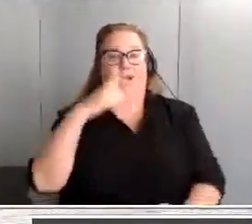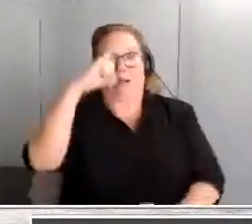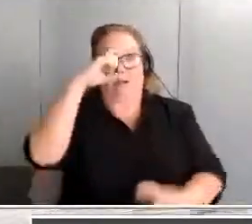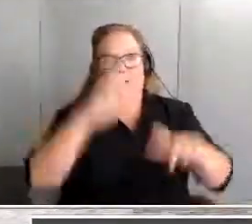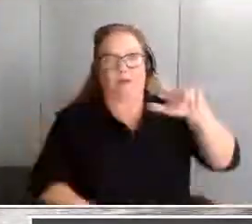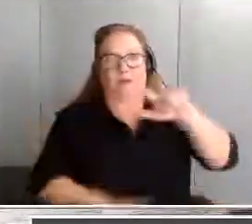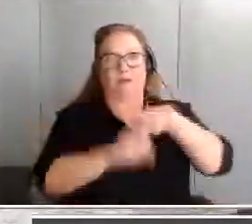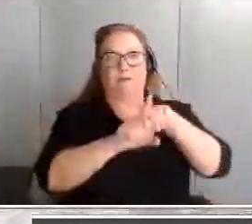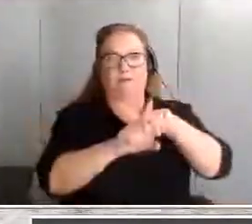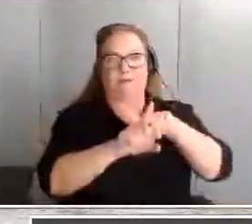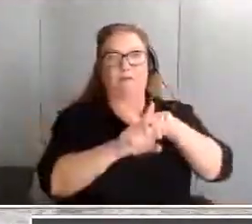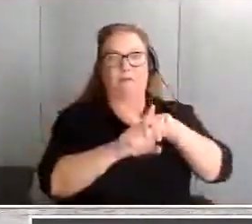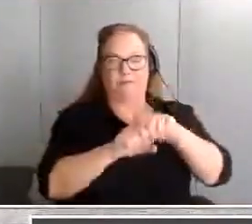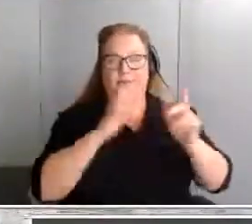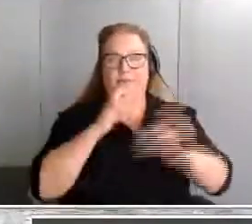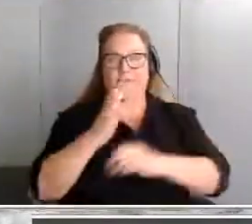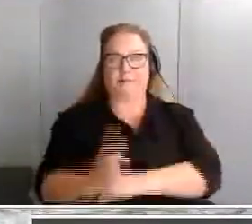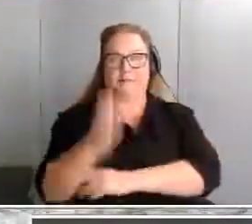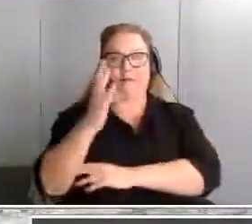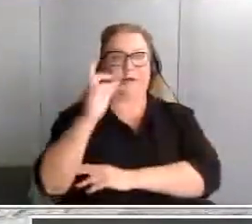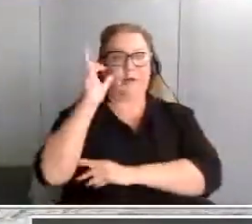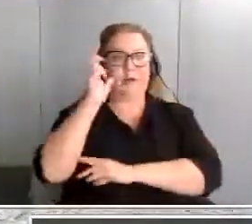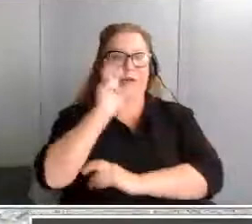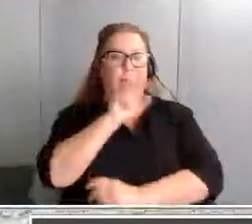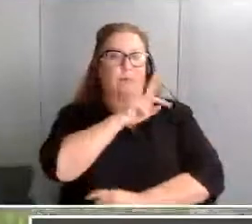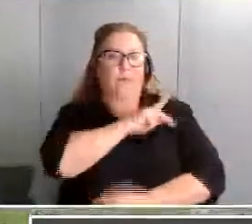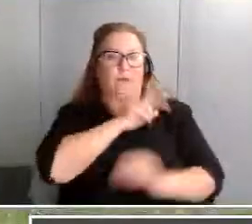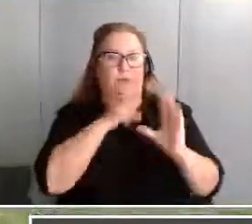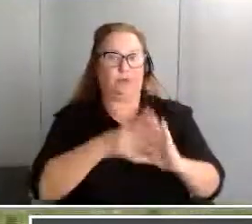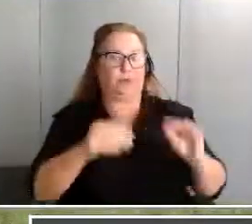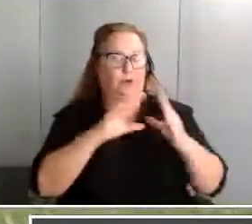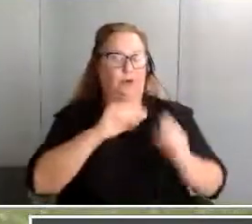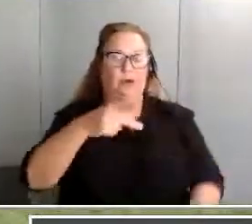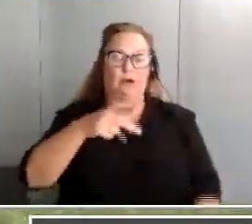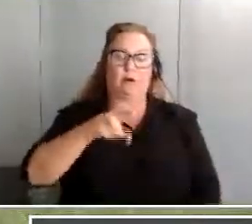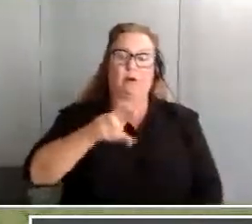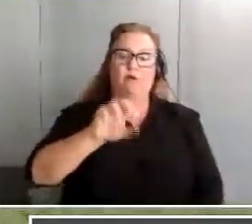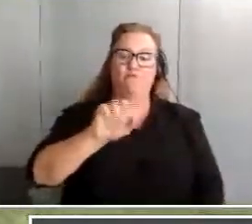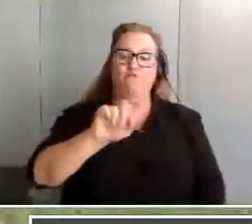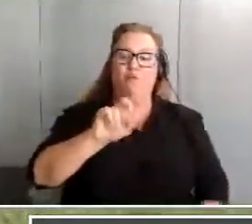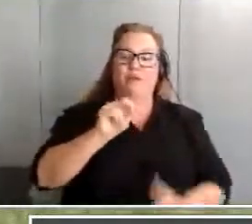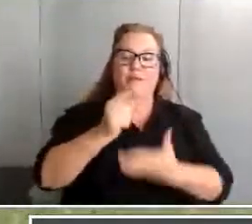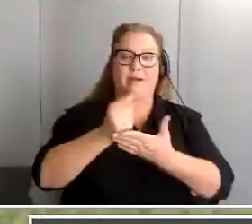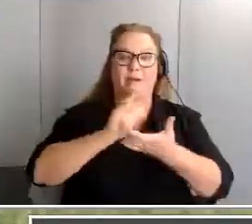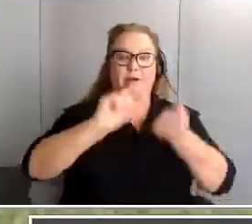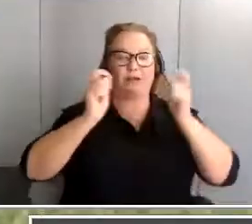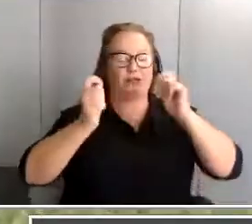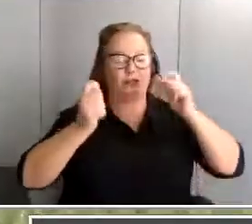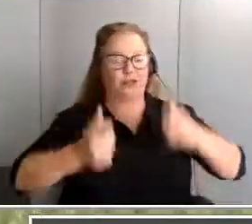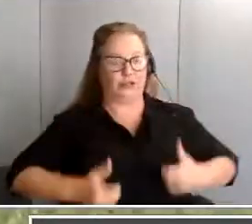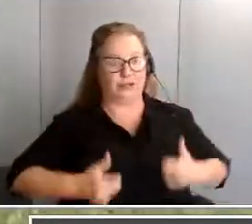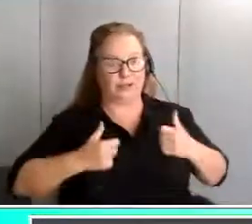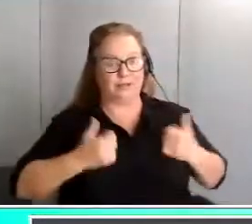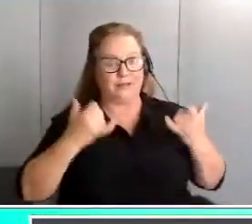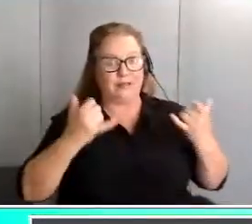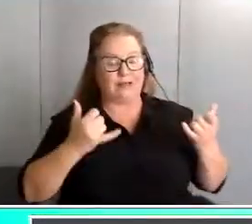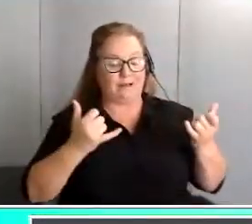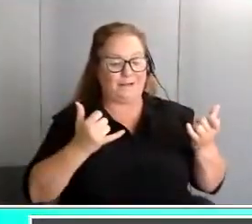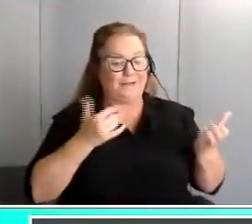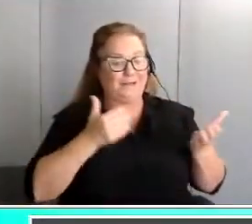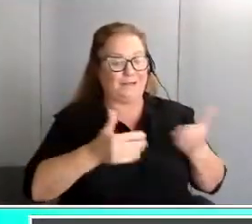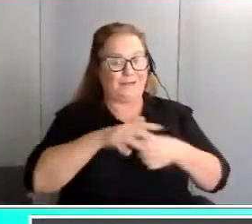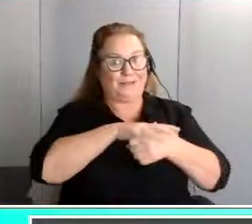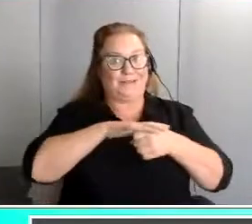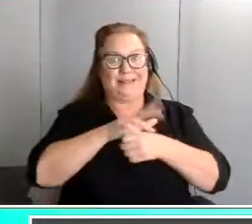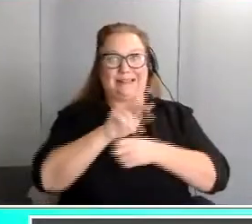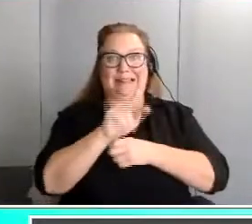And this morning, you're going to hear the personal stories of how proton therapy is changing lives and now closer to home and helping